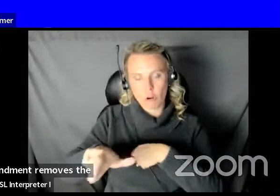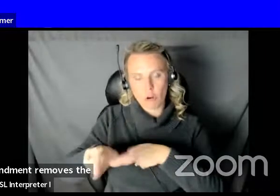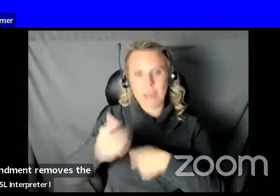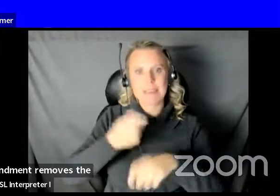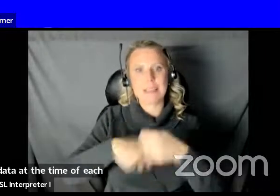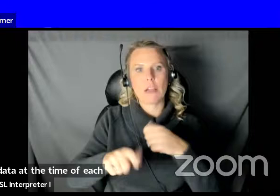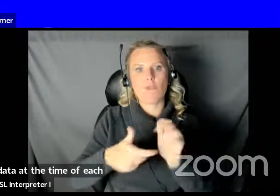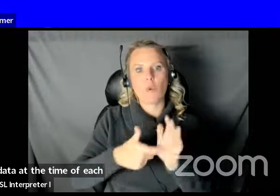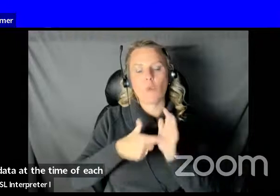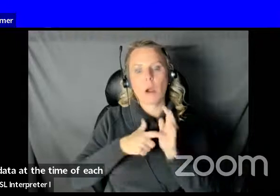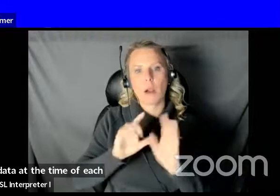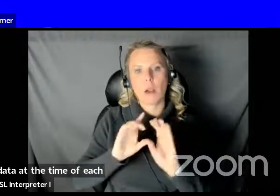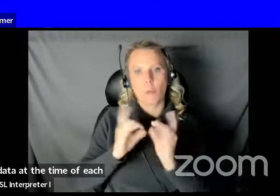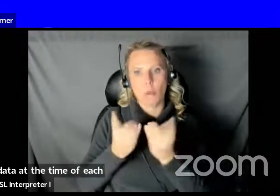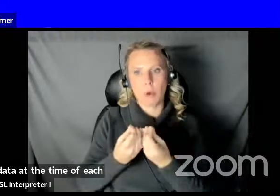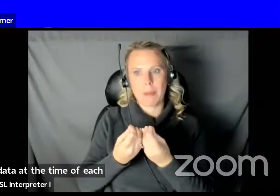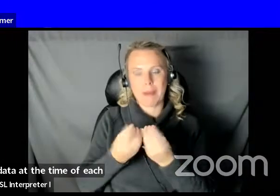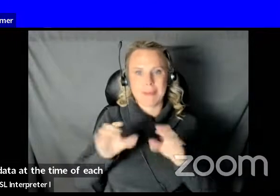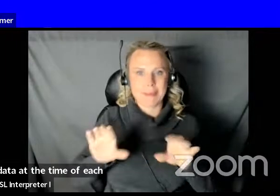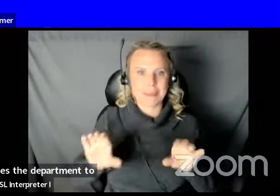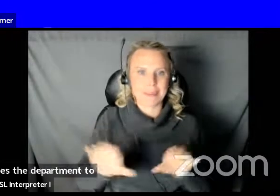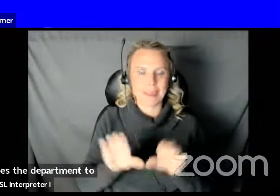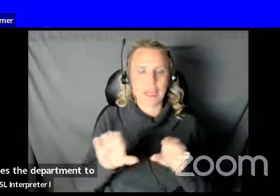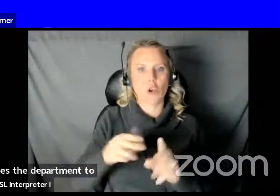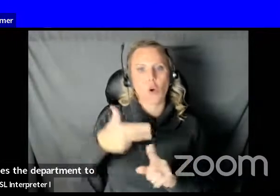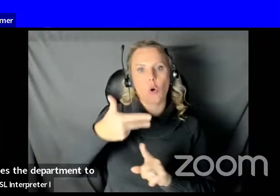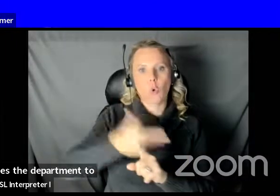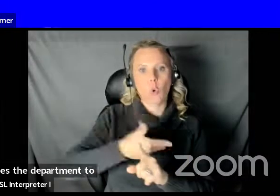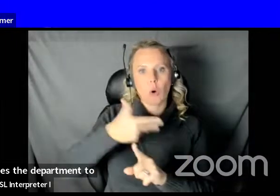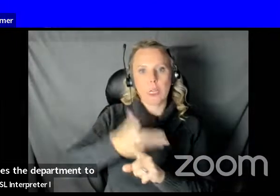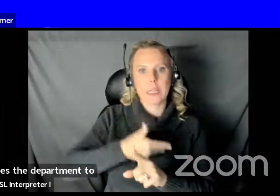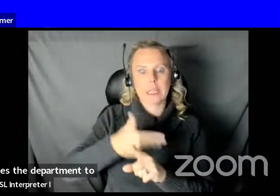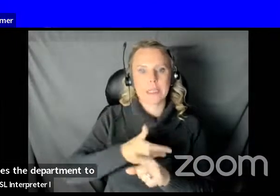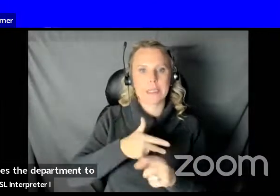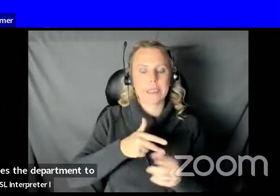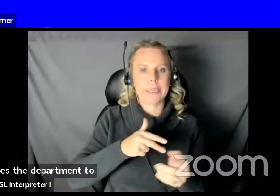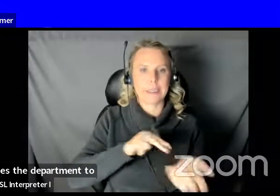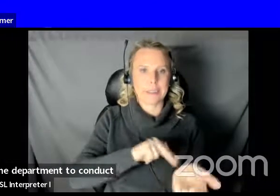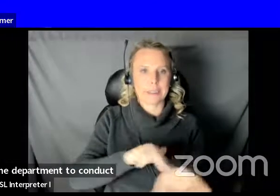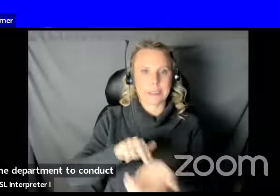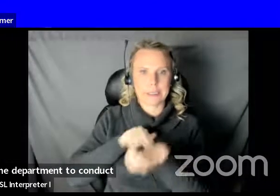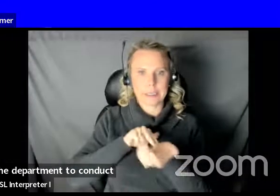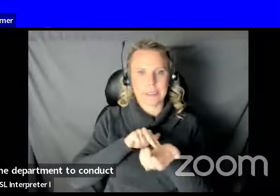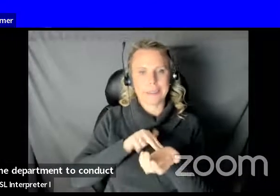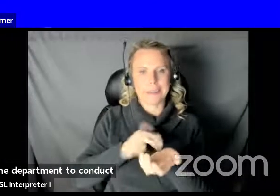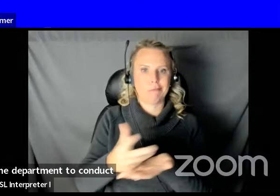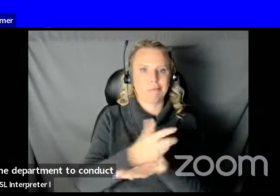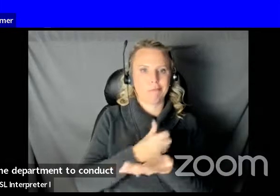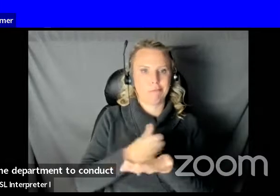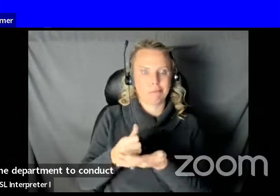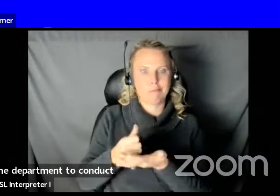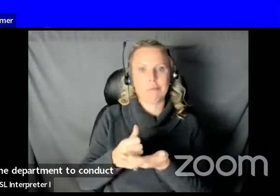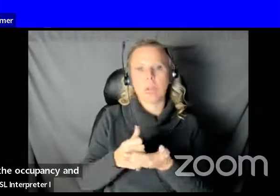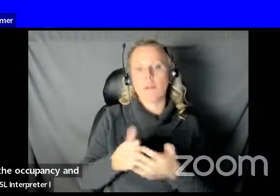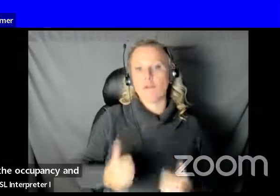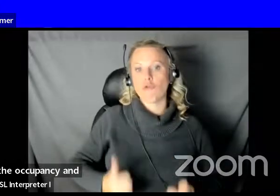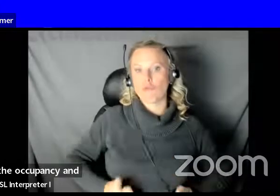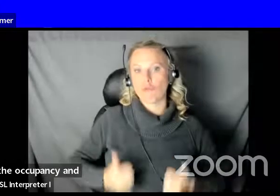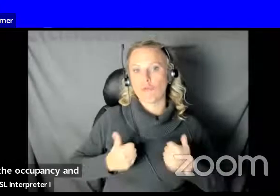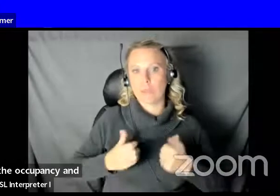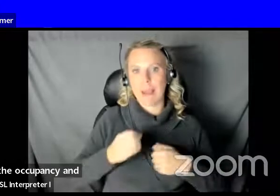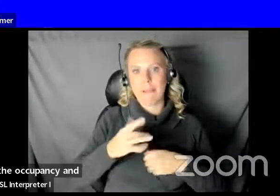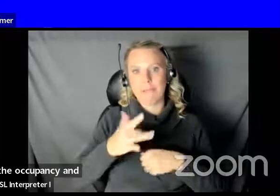instead requires the department to conduct a quarterly census of the occupancy and vacancy rate of